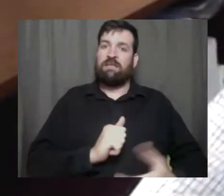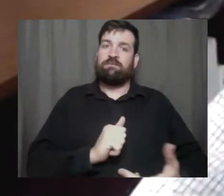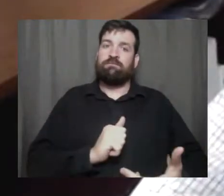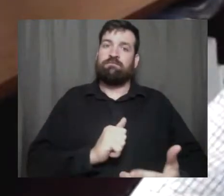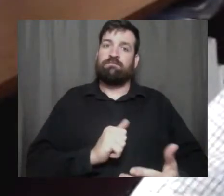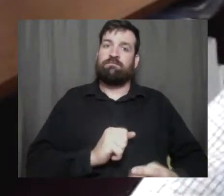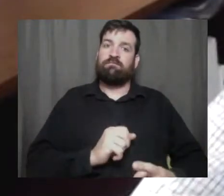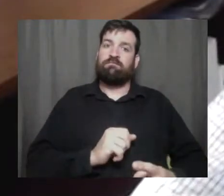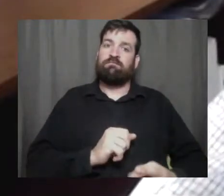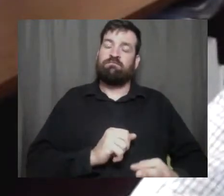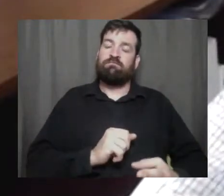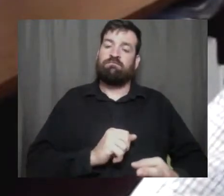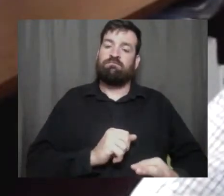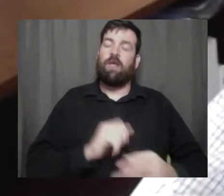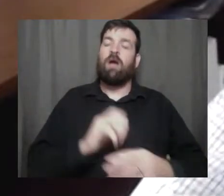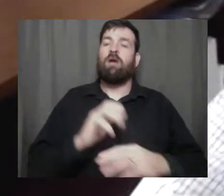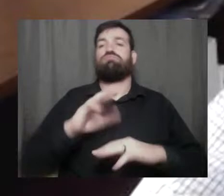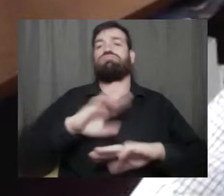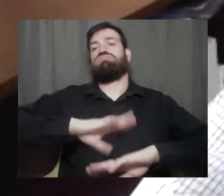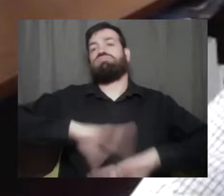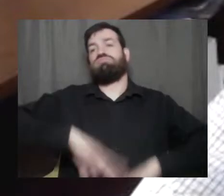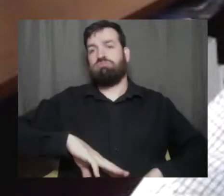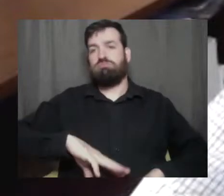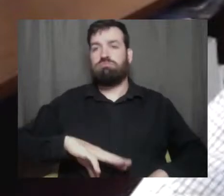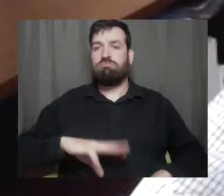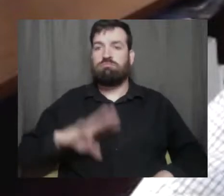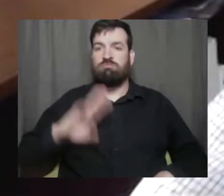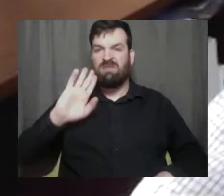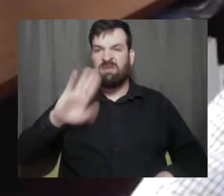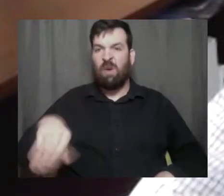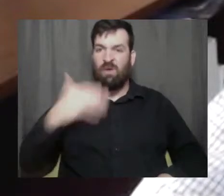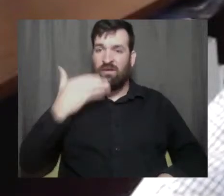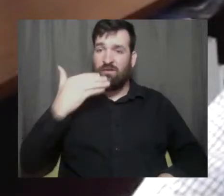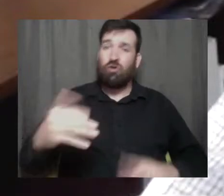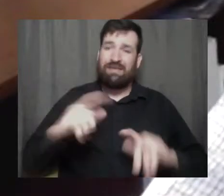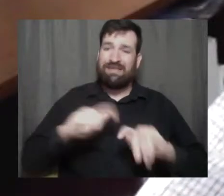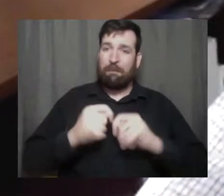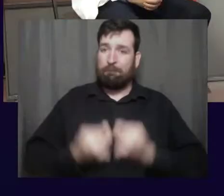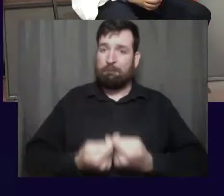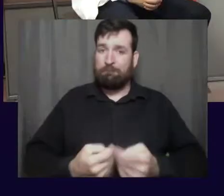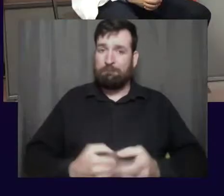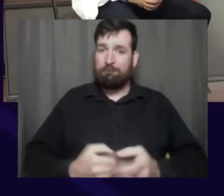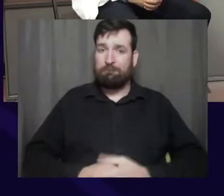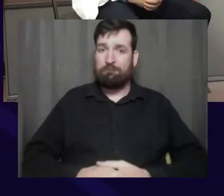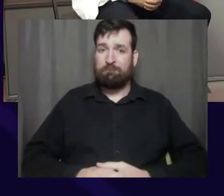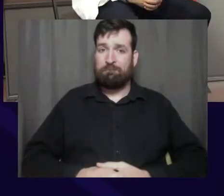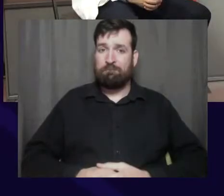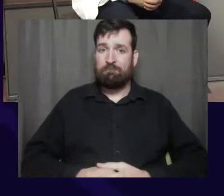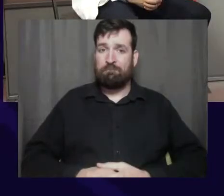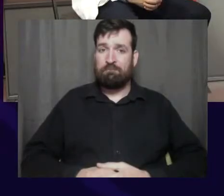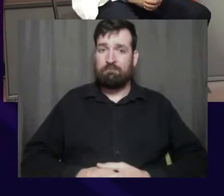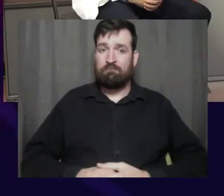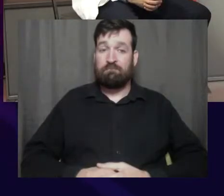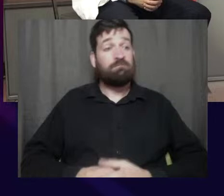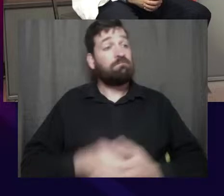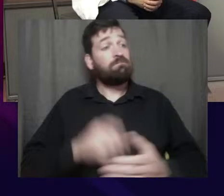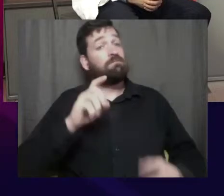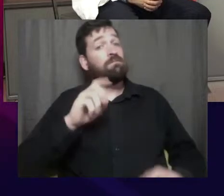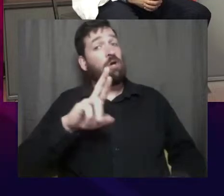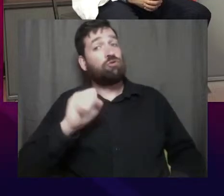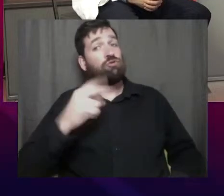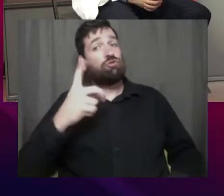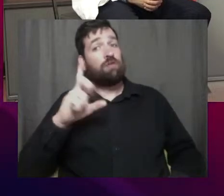very much comforted to know that we've got a really good team and headed up by you. Dr. Sheldon, what about you?